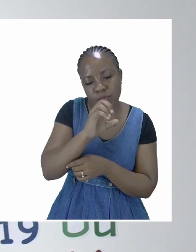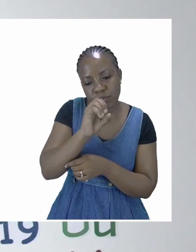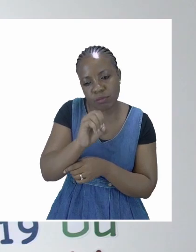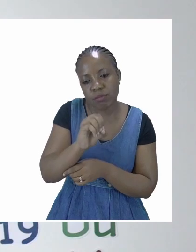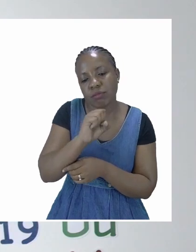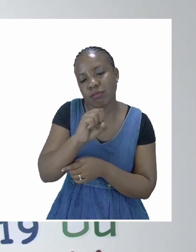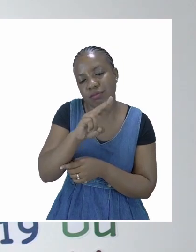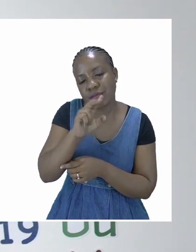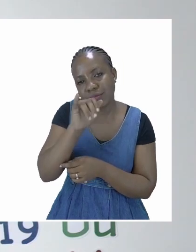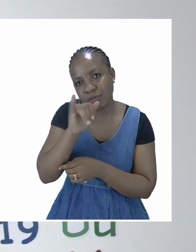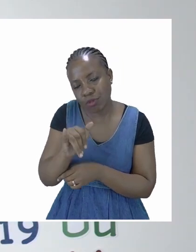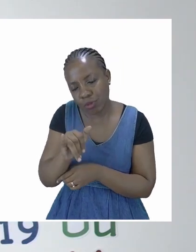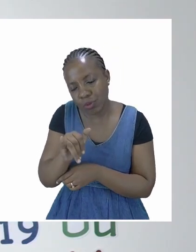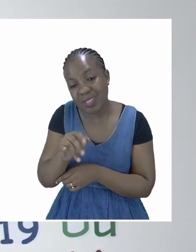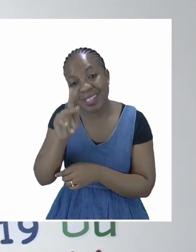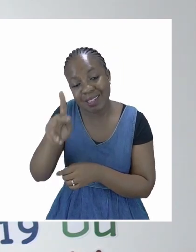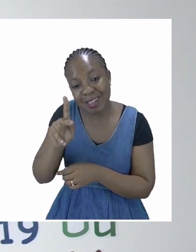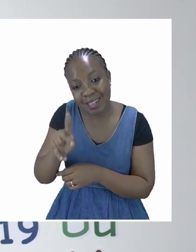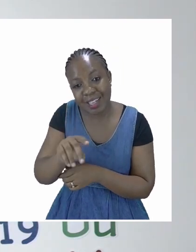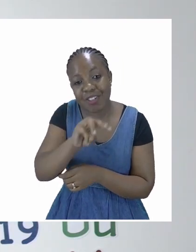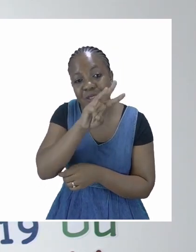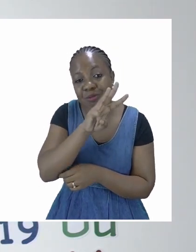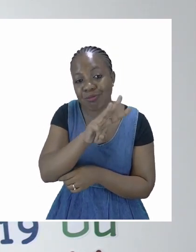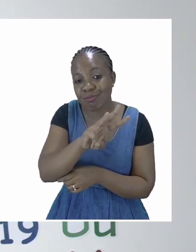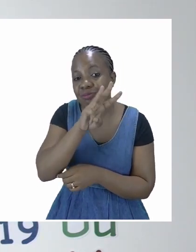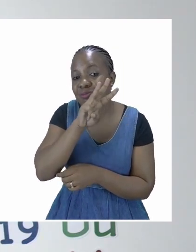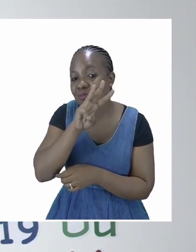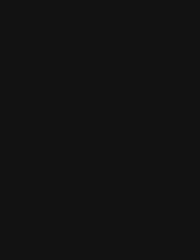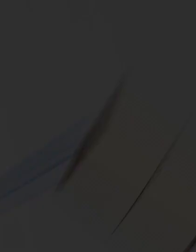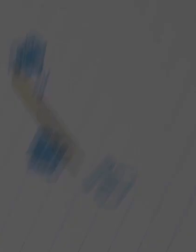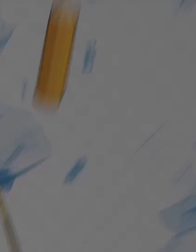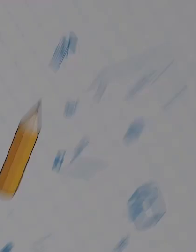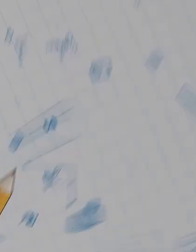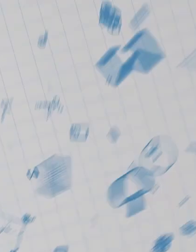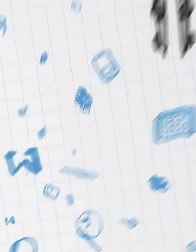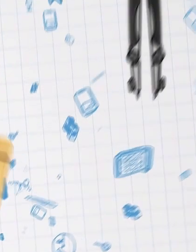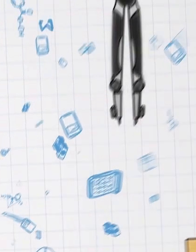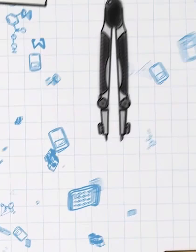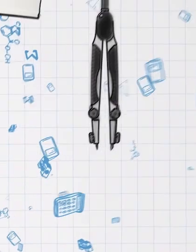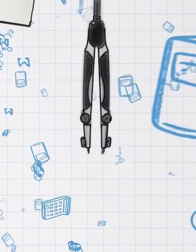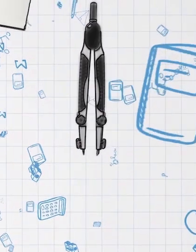our website, Zoshi Online.